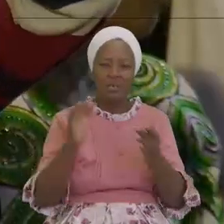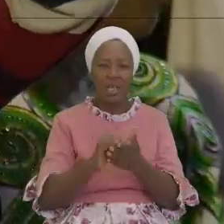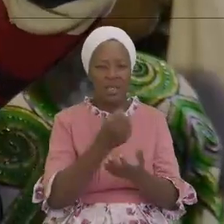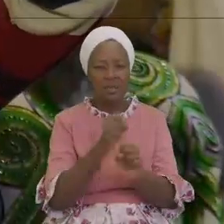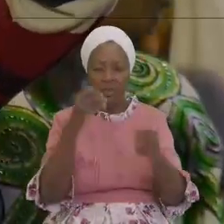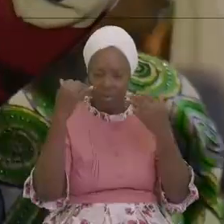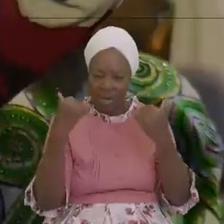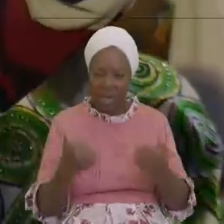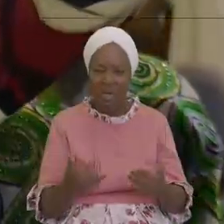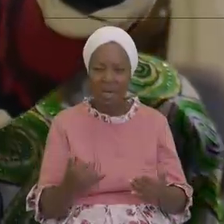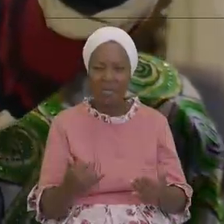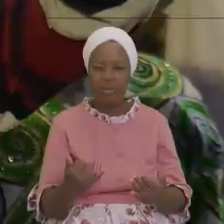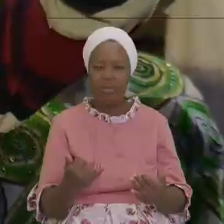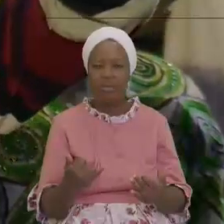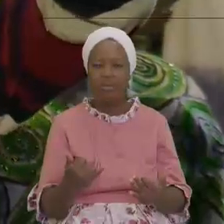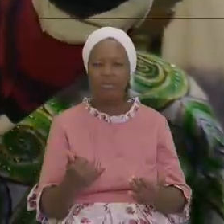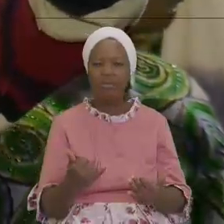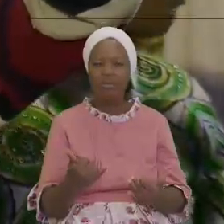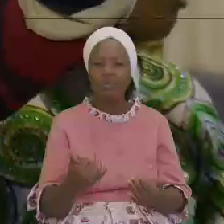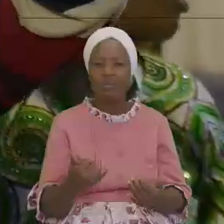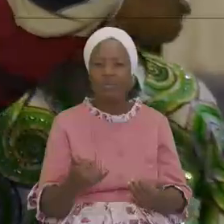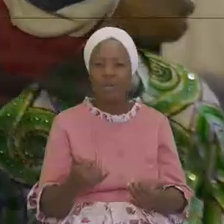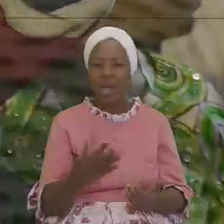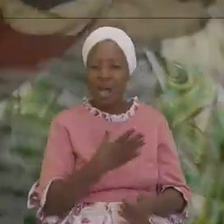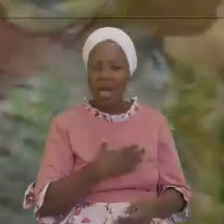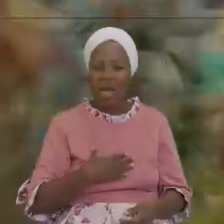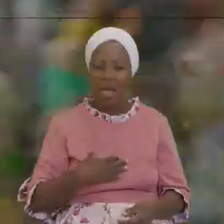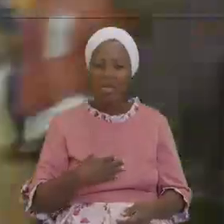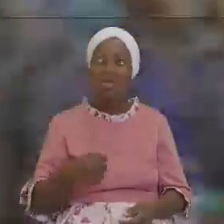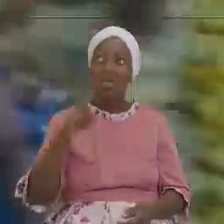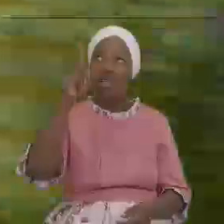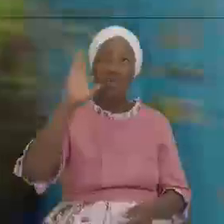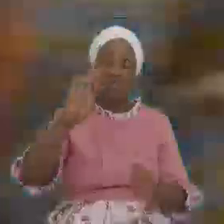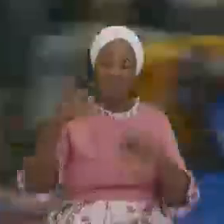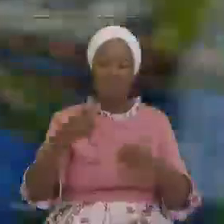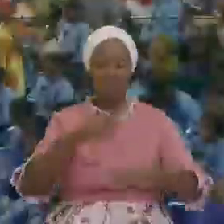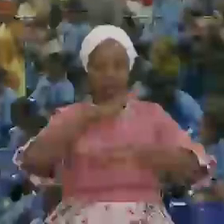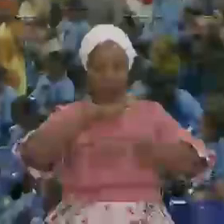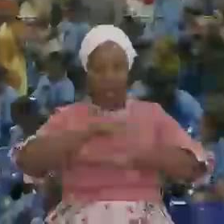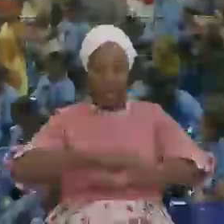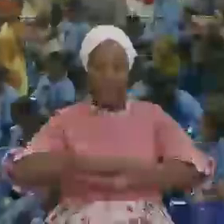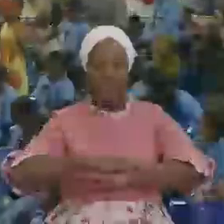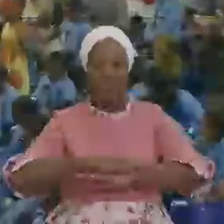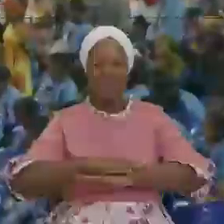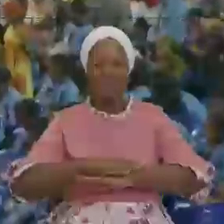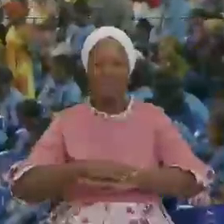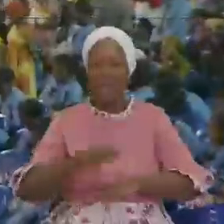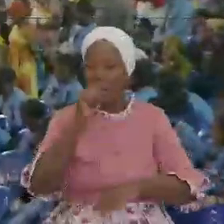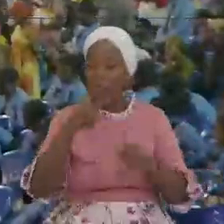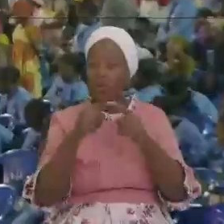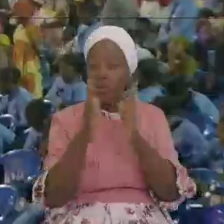now. I will give you rest. I'm going to pray with you now.